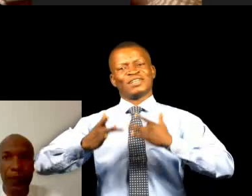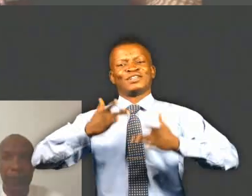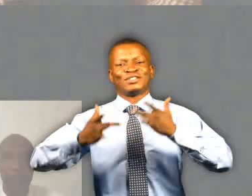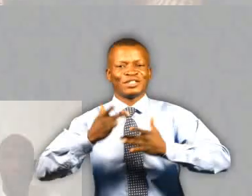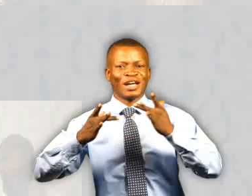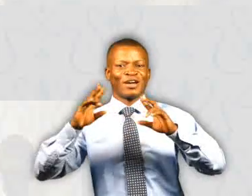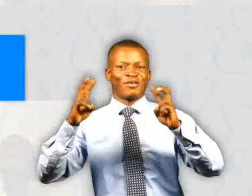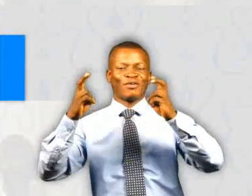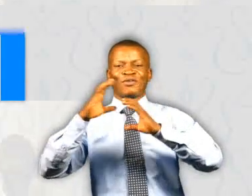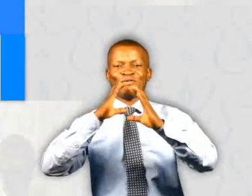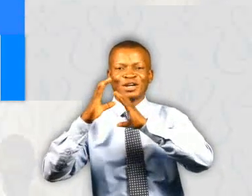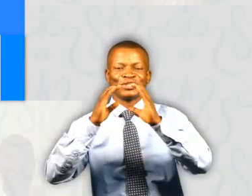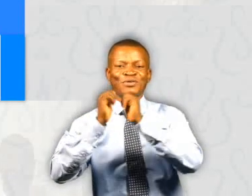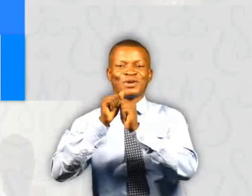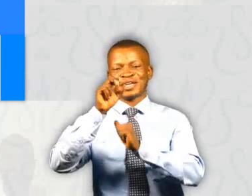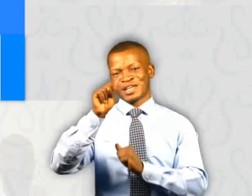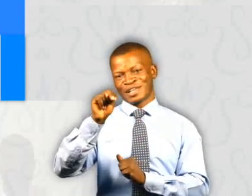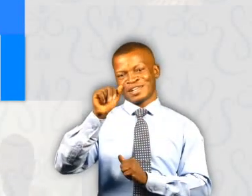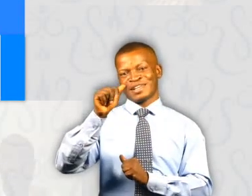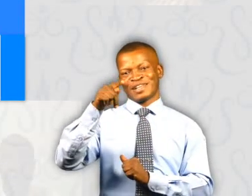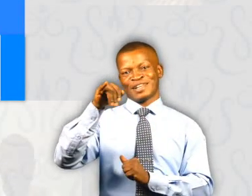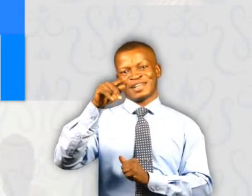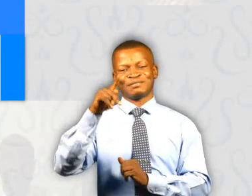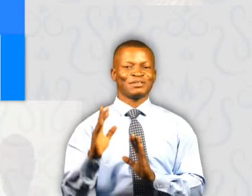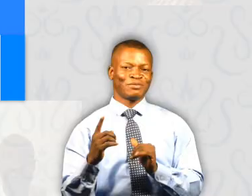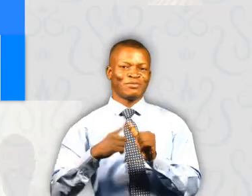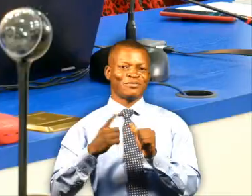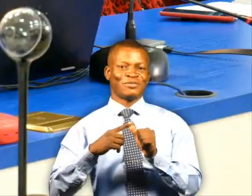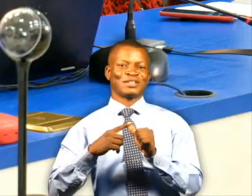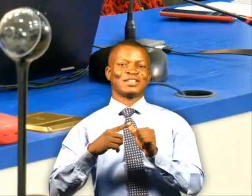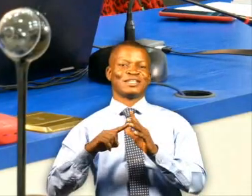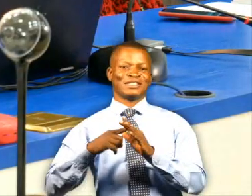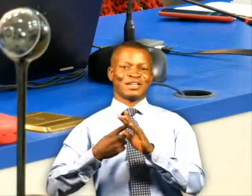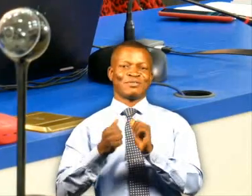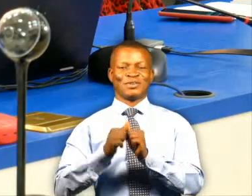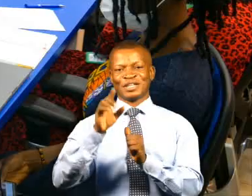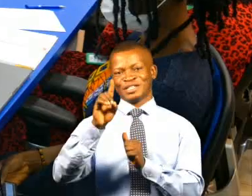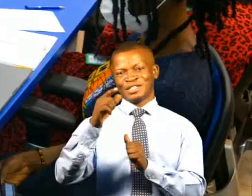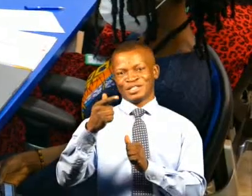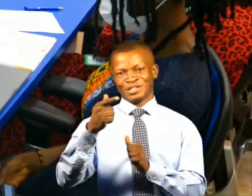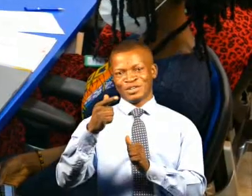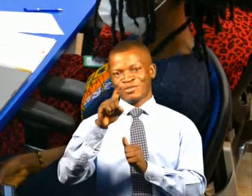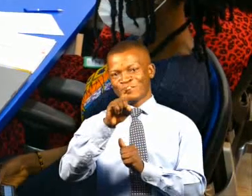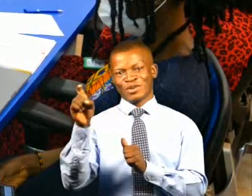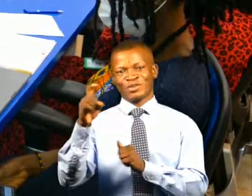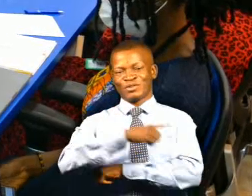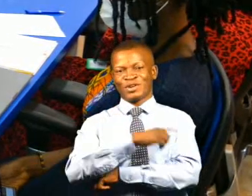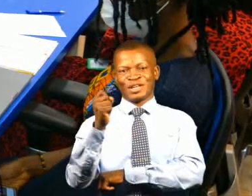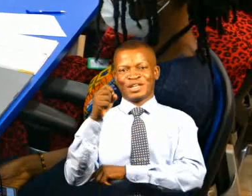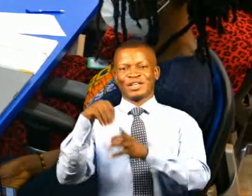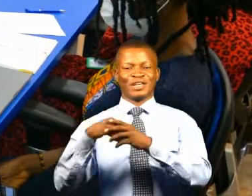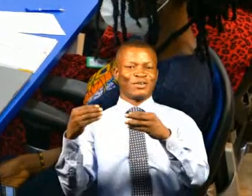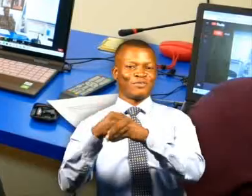interactive forum tagged Conversations with NAPTIP. The maiden edition, which coincided with the Director General's 100